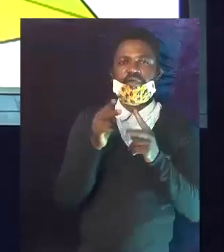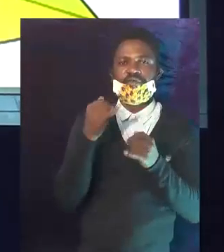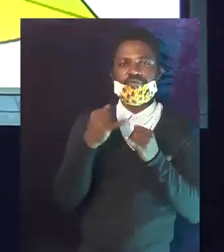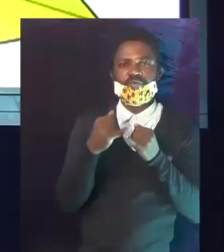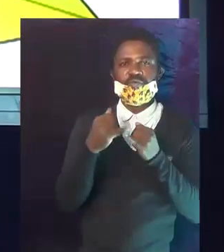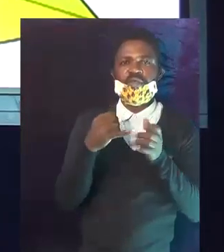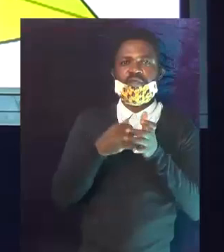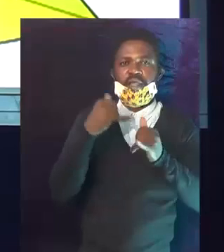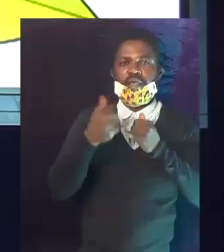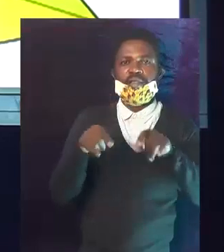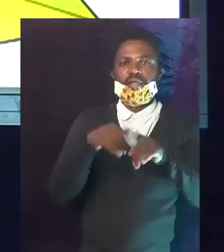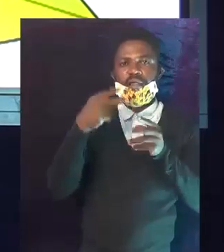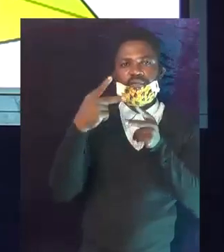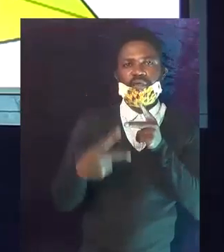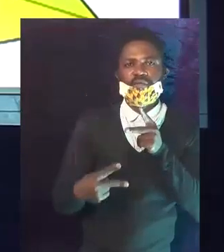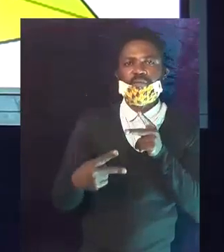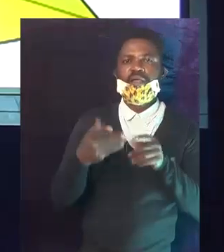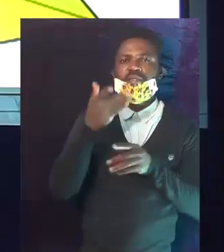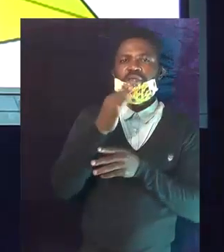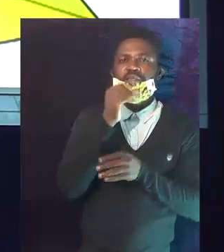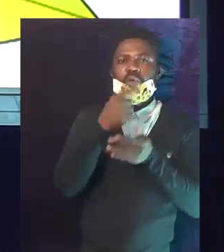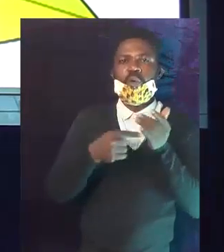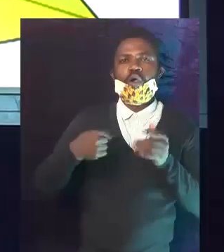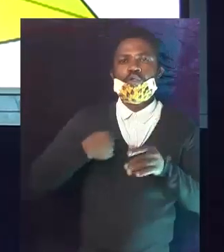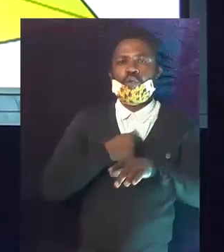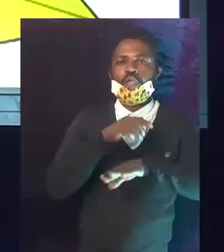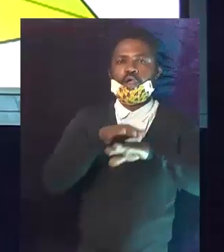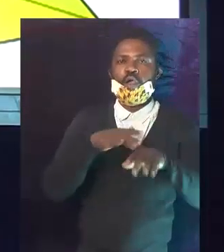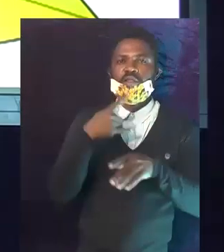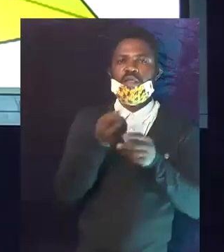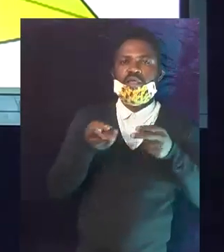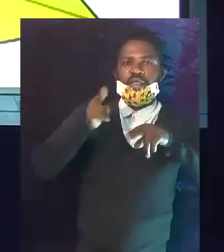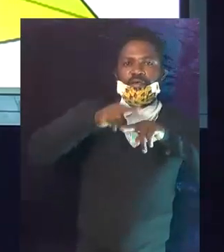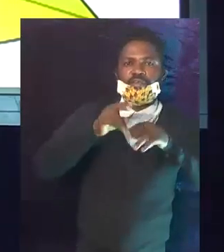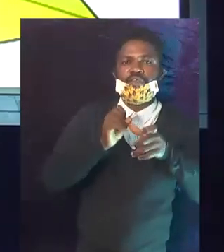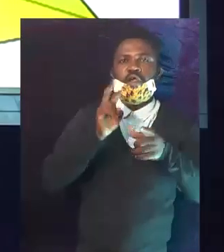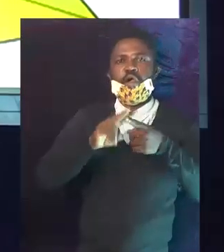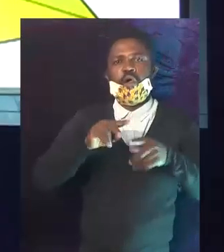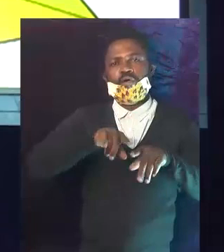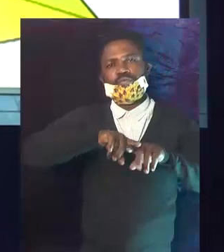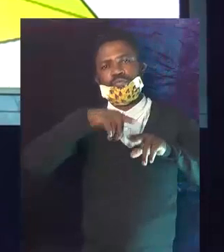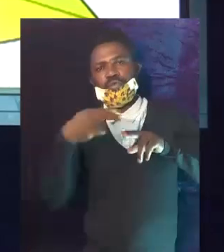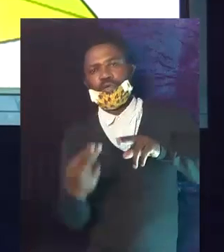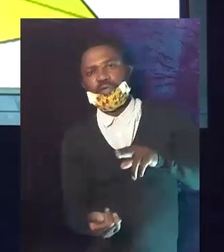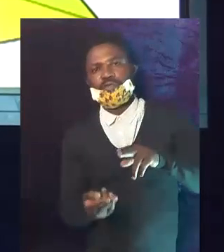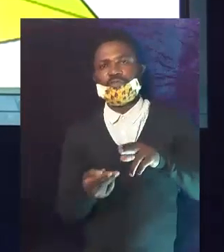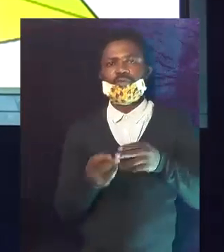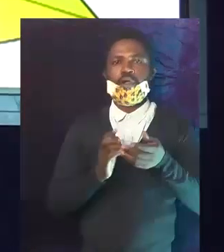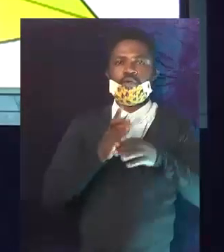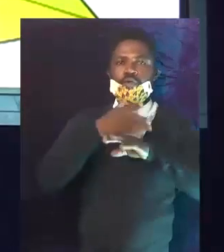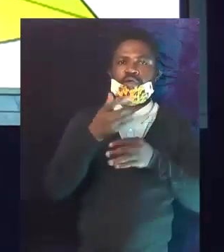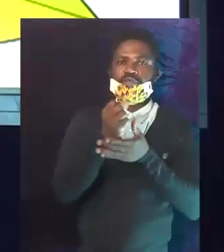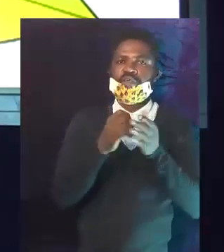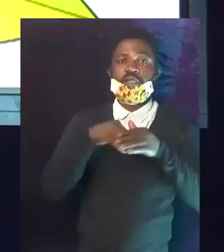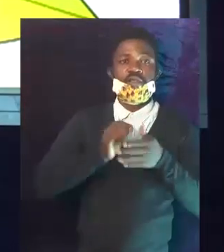a vertex. Now, there is what we call the increasing or decreasing cross-section. Don't forget that